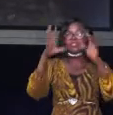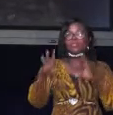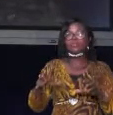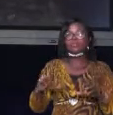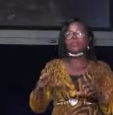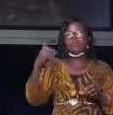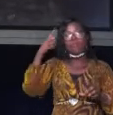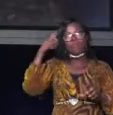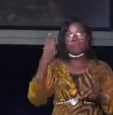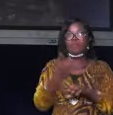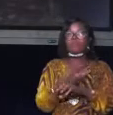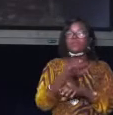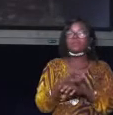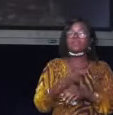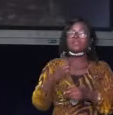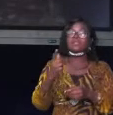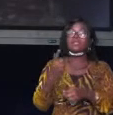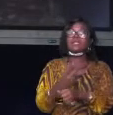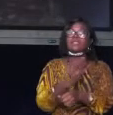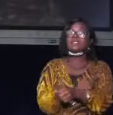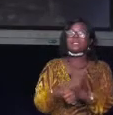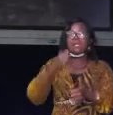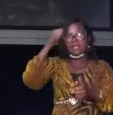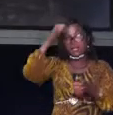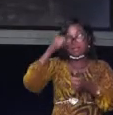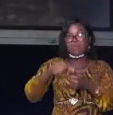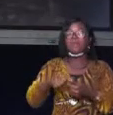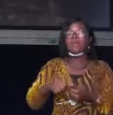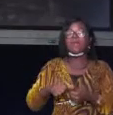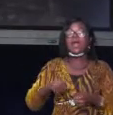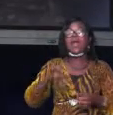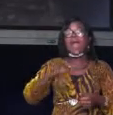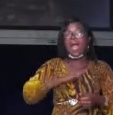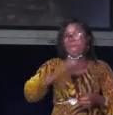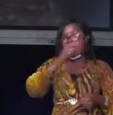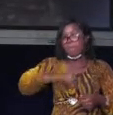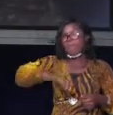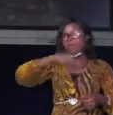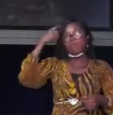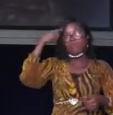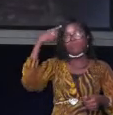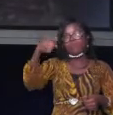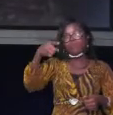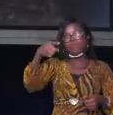Kwagbaje for the mathematics lesson. Remember, Auntie Fumi is proud of you.